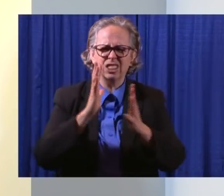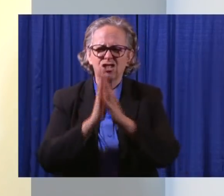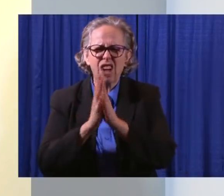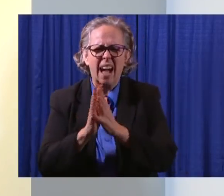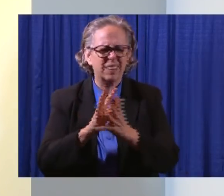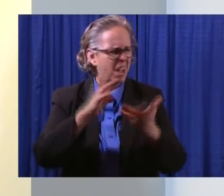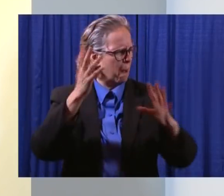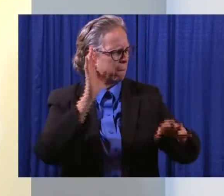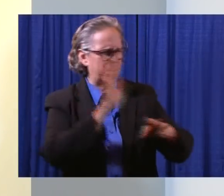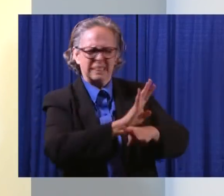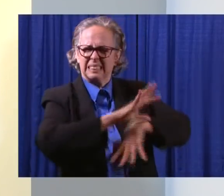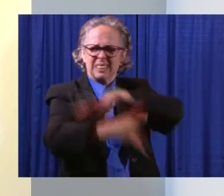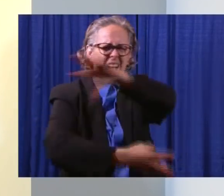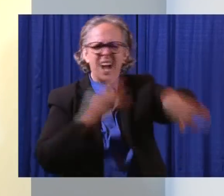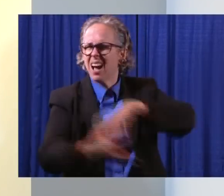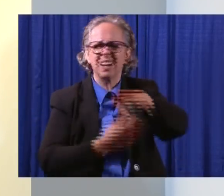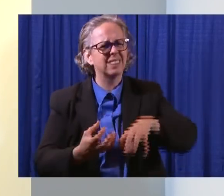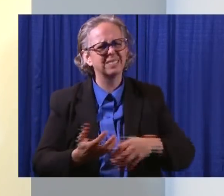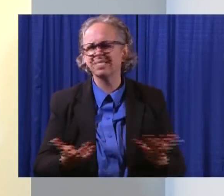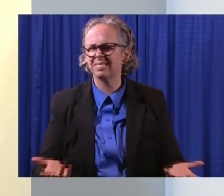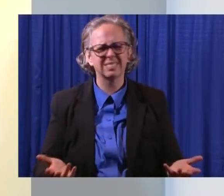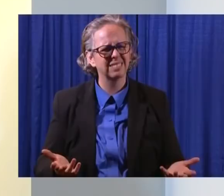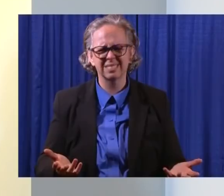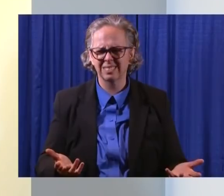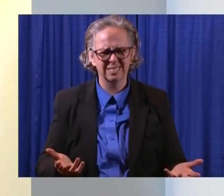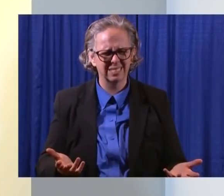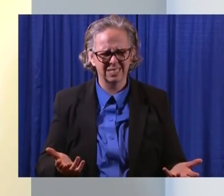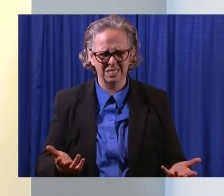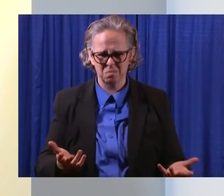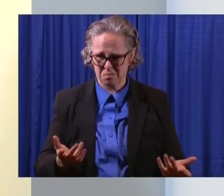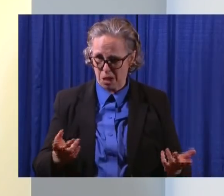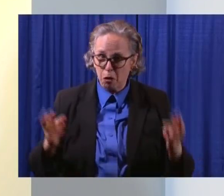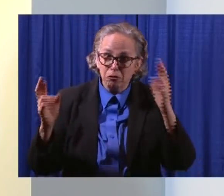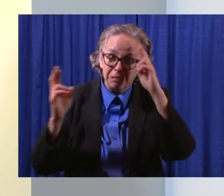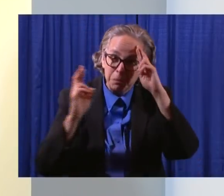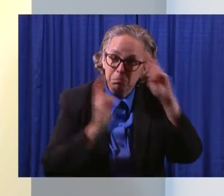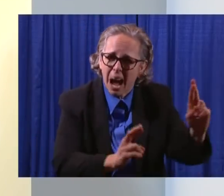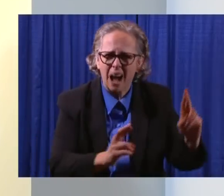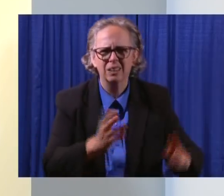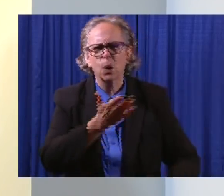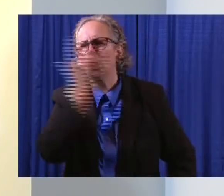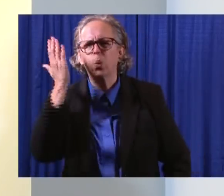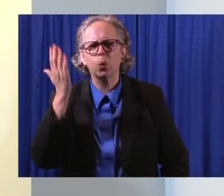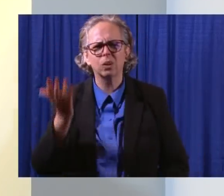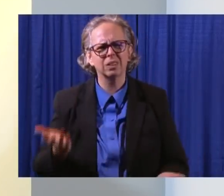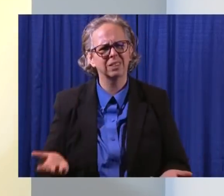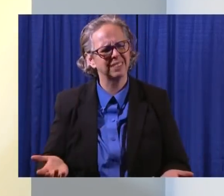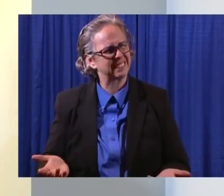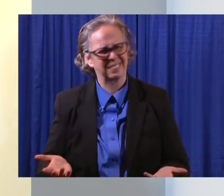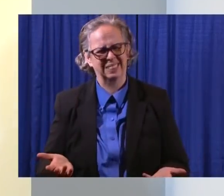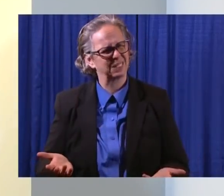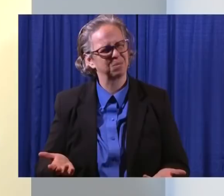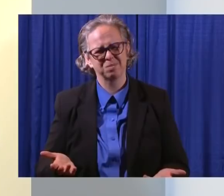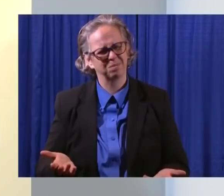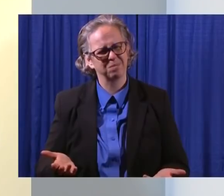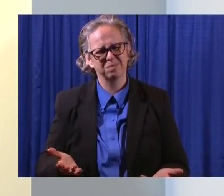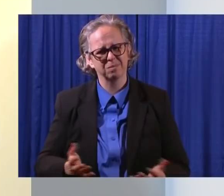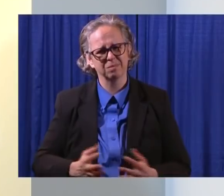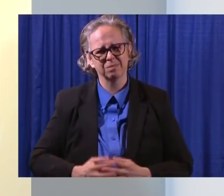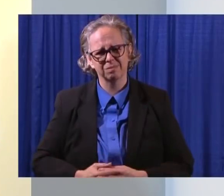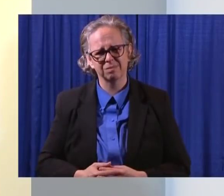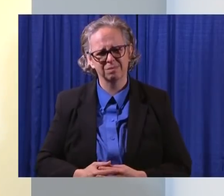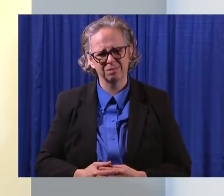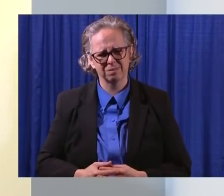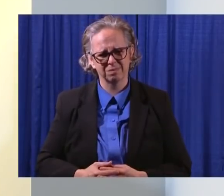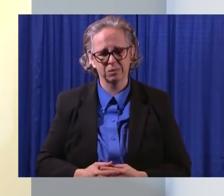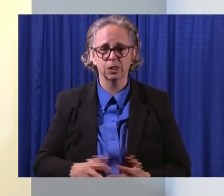And doesn't respect your fellow citizens. All of us can either escalate or de-escalate a